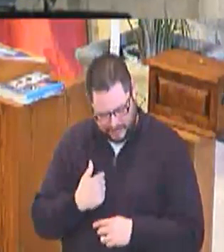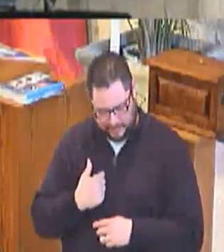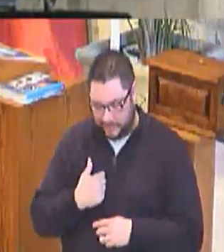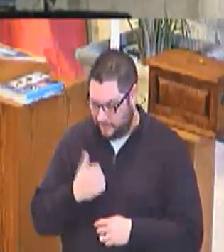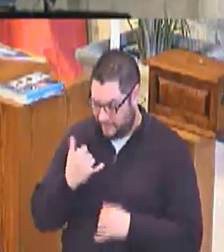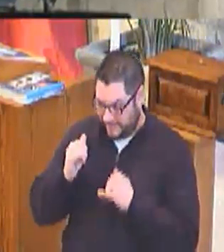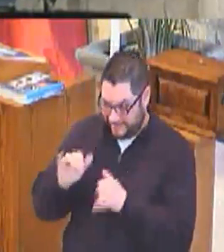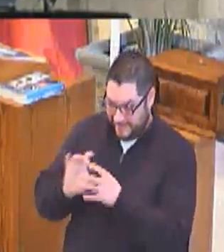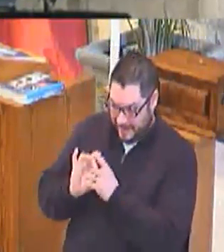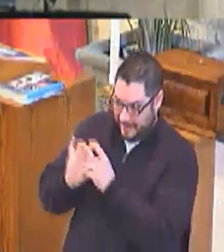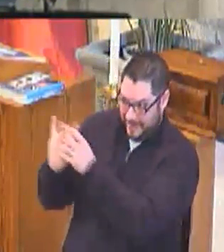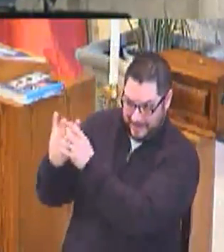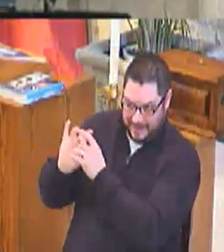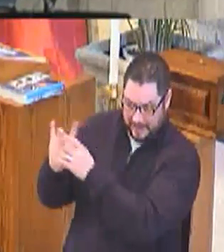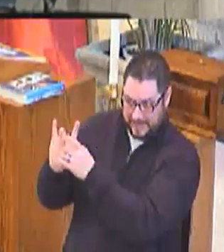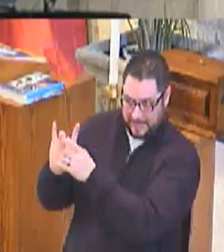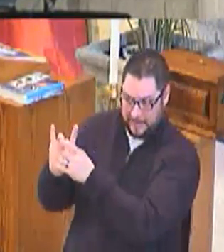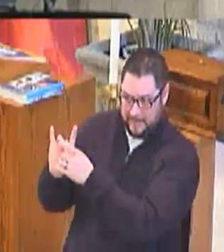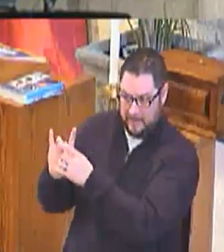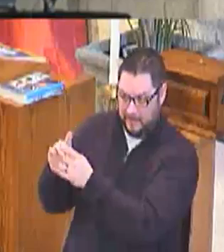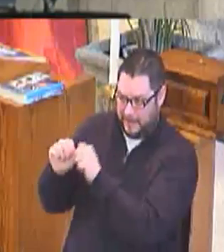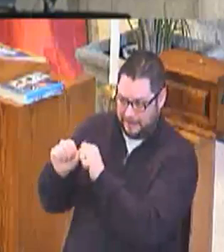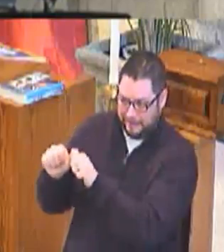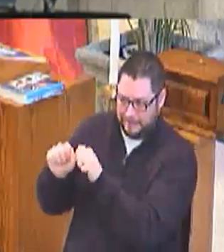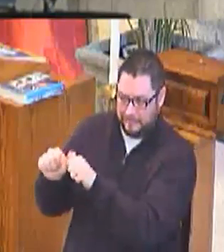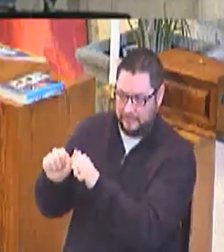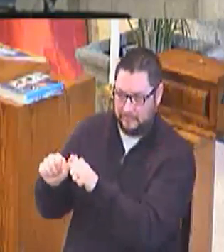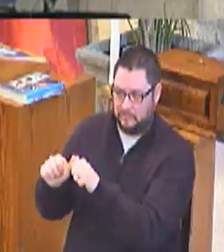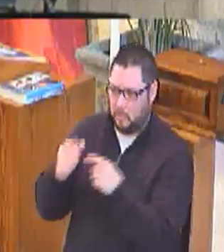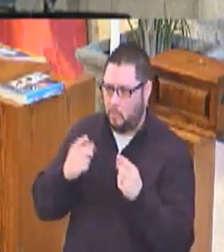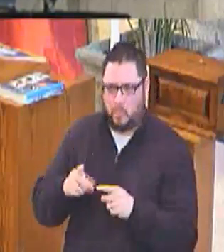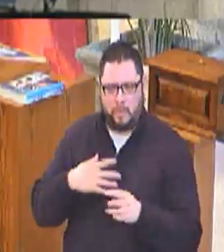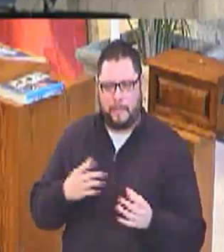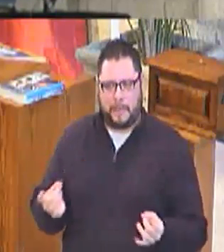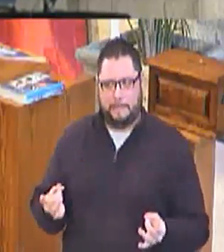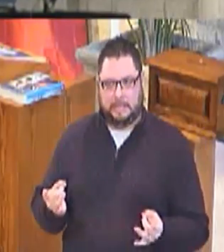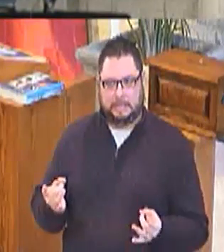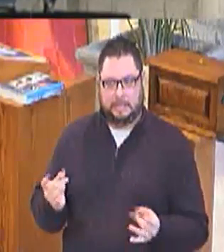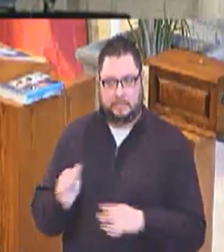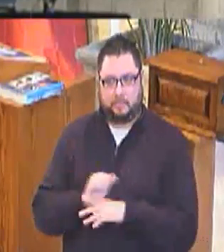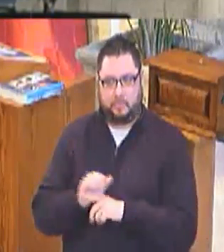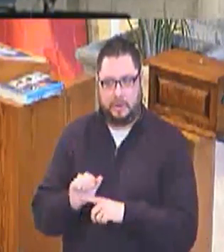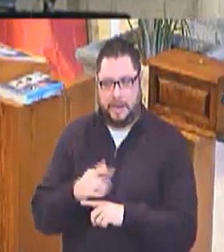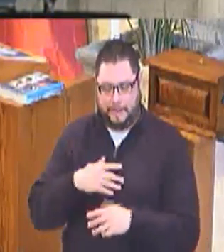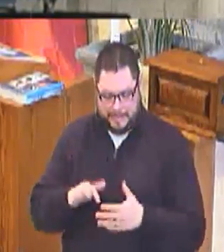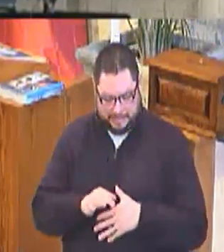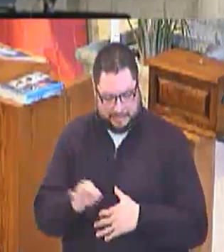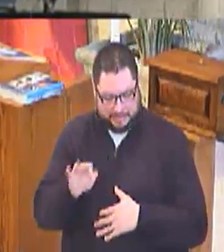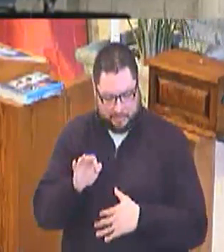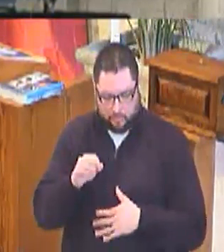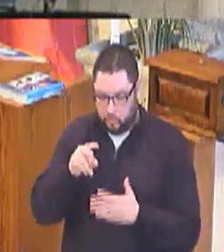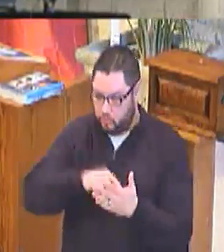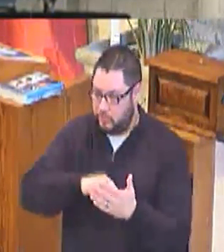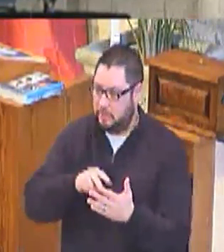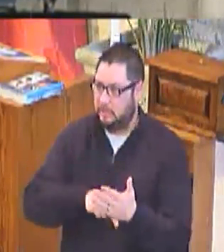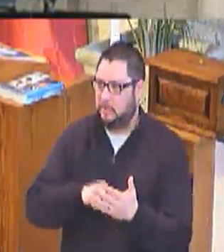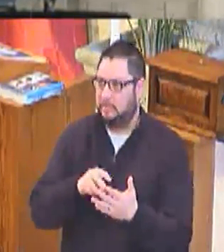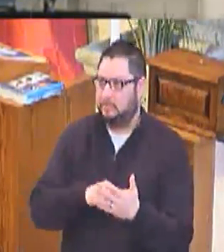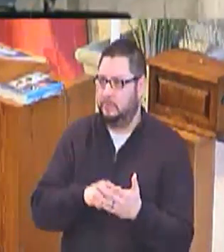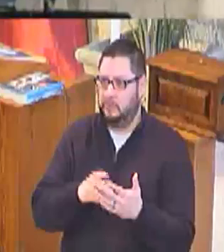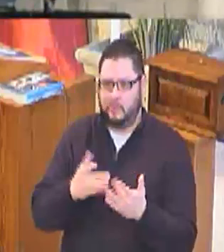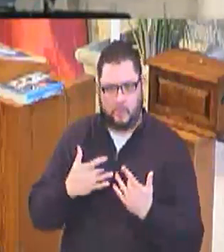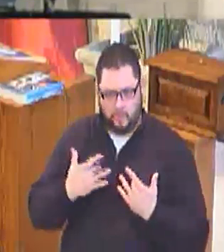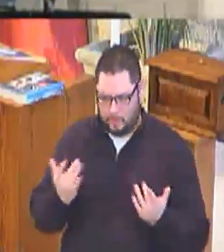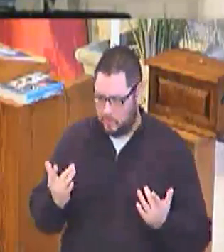staying connected to that divine presence? What's going on with my meditation practice? What's going on with my spiritual readings? What's